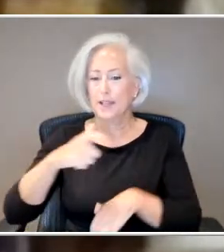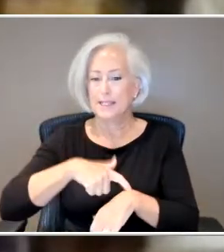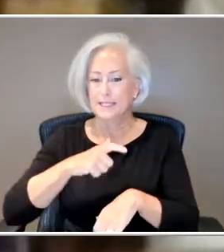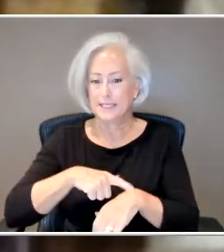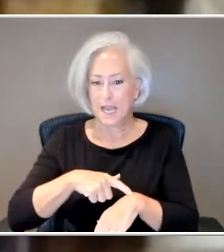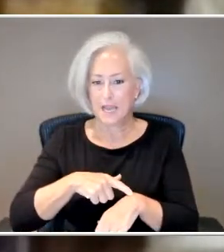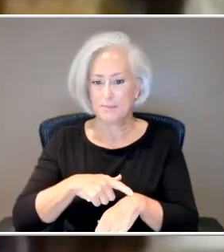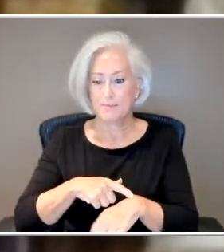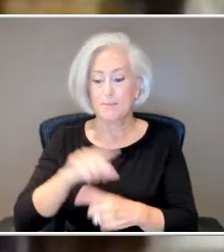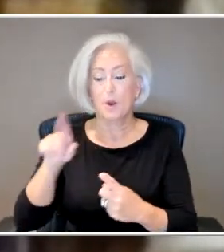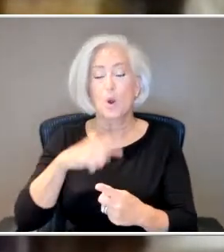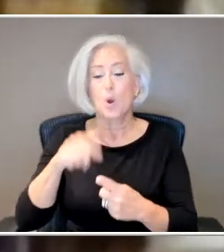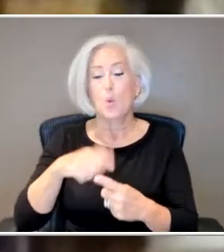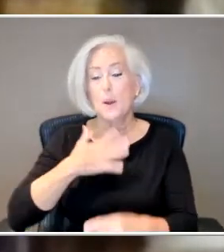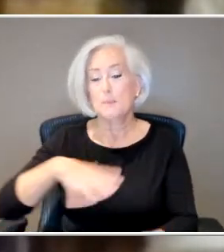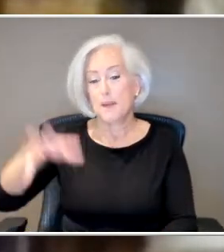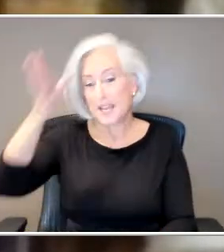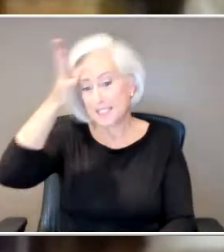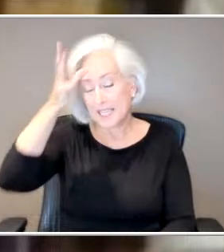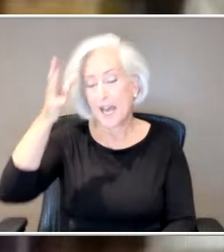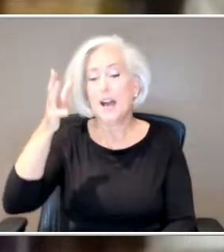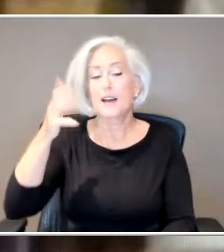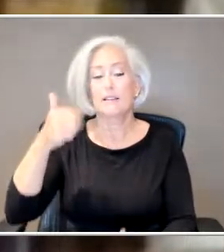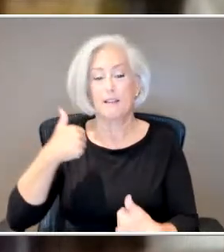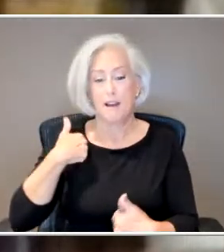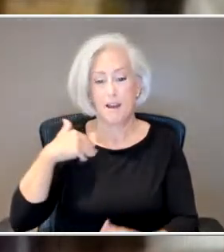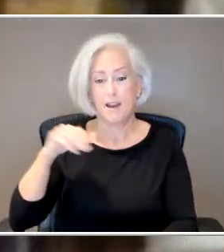seeded Dad, they used radioactive